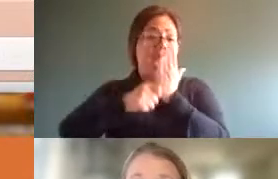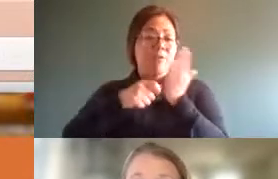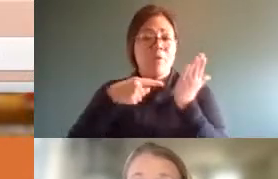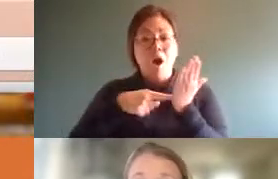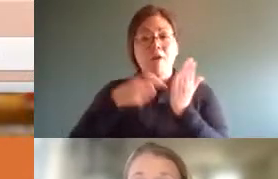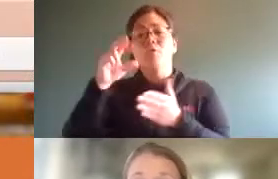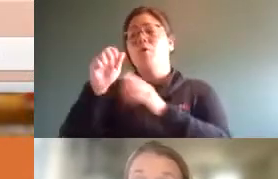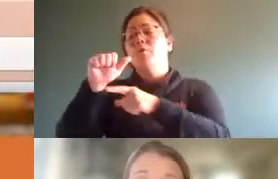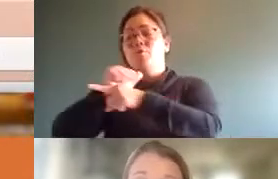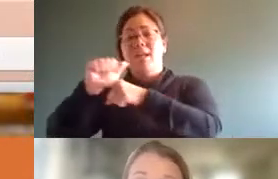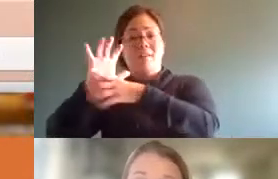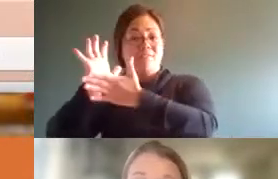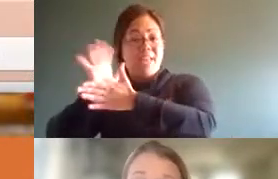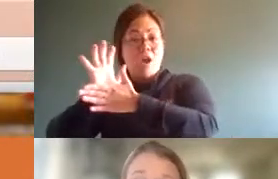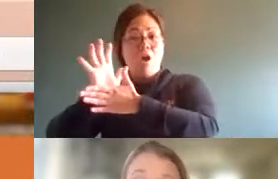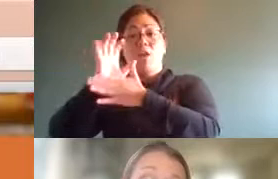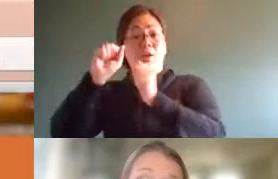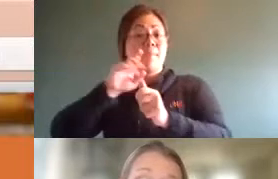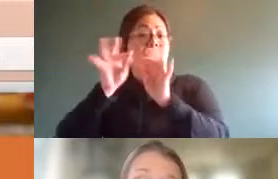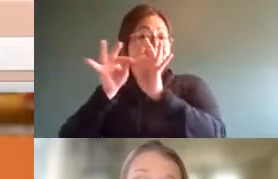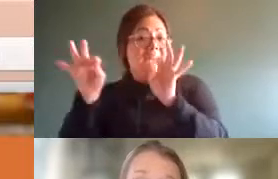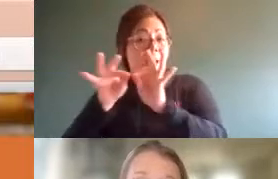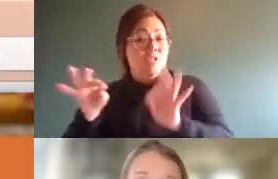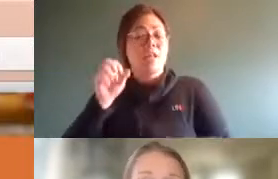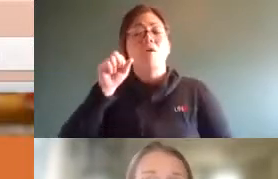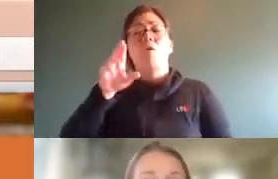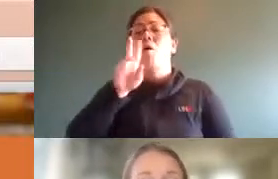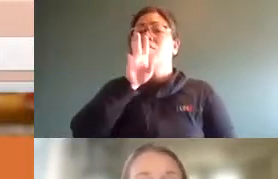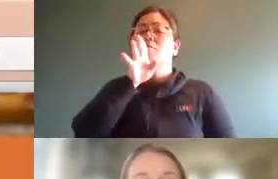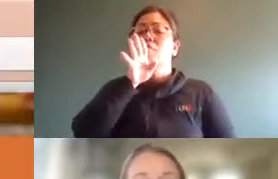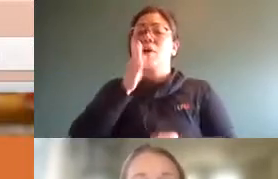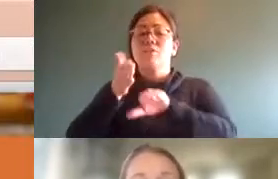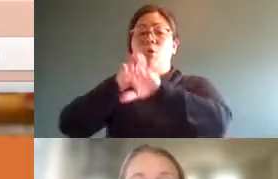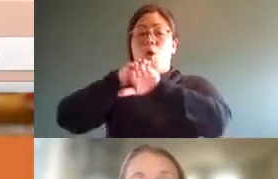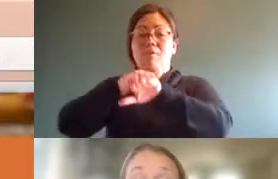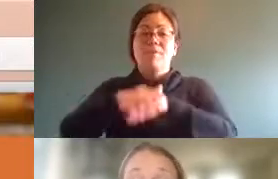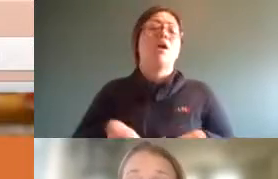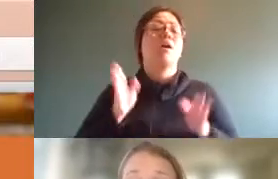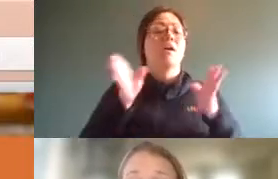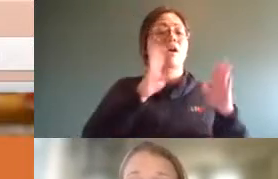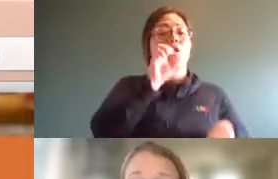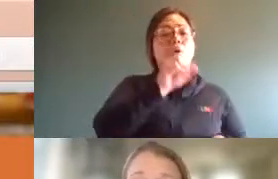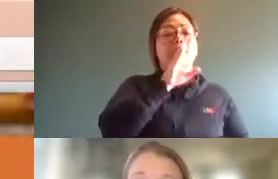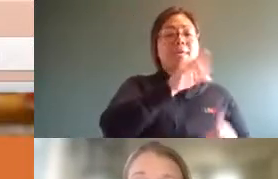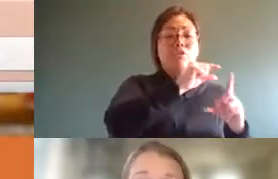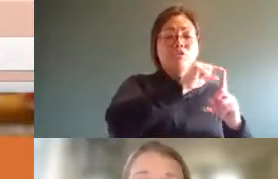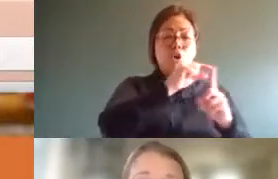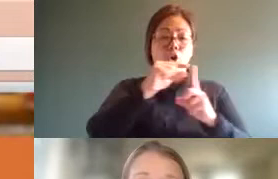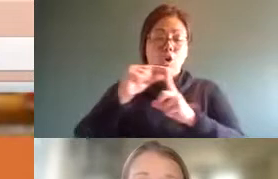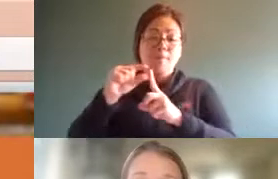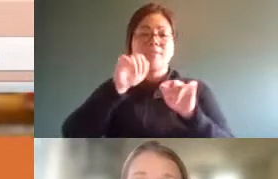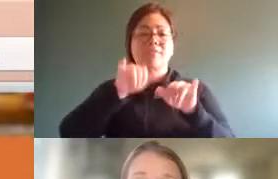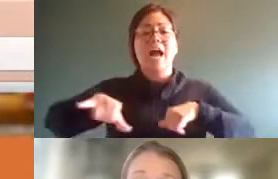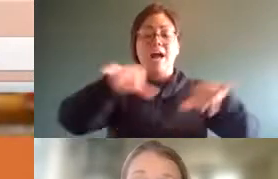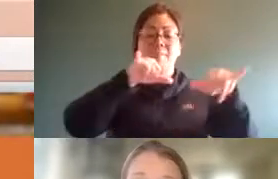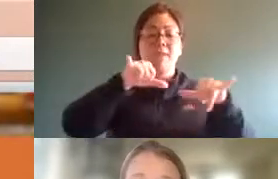videos, and videos could be captions or voiceover options. This could be glossaries of common